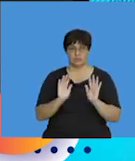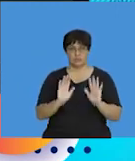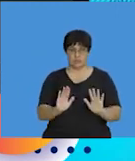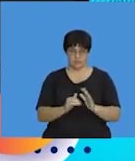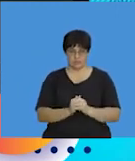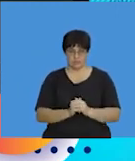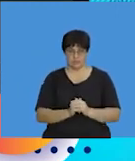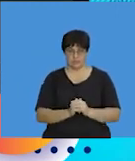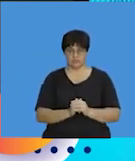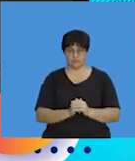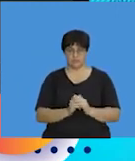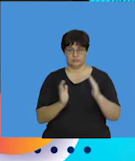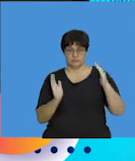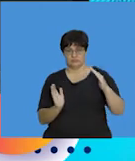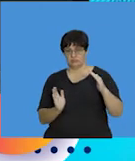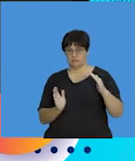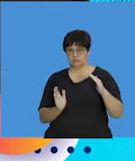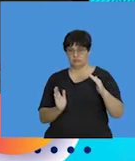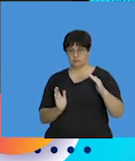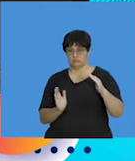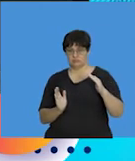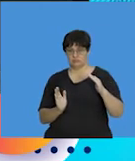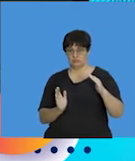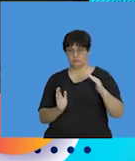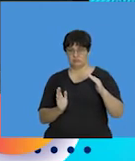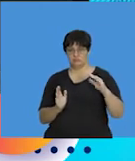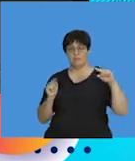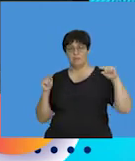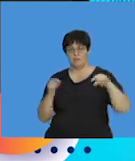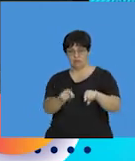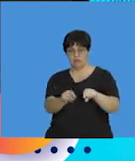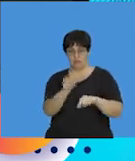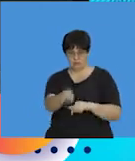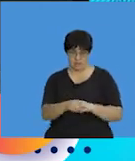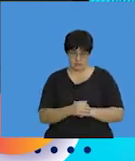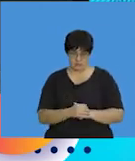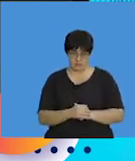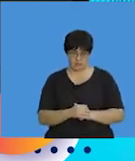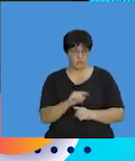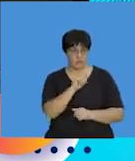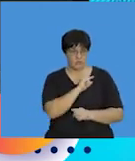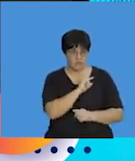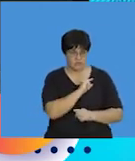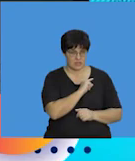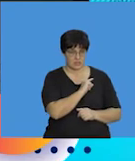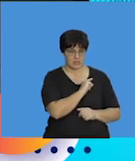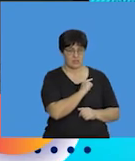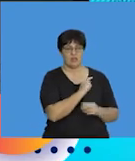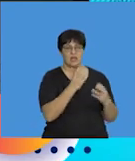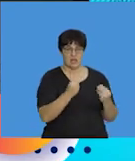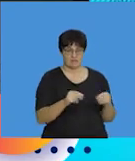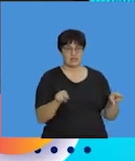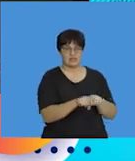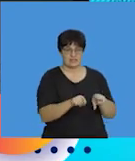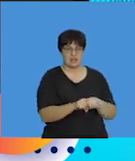down and it stops. These two lines, mine don't look like it, should be parallel.